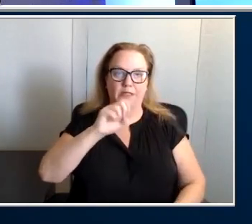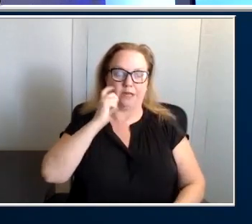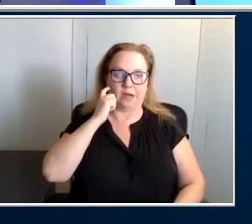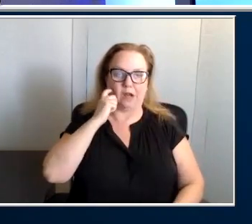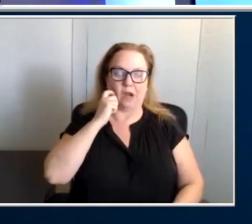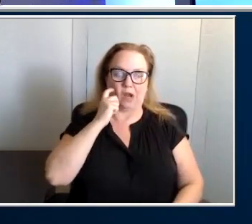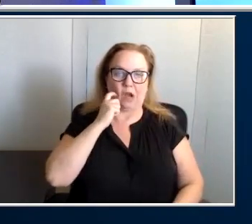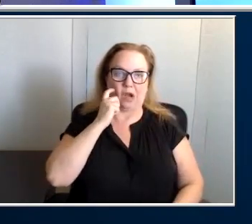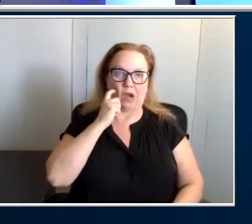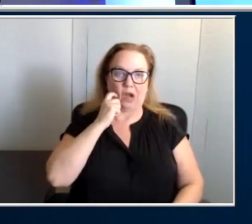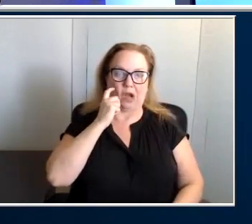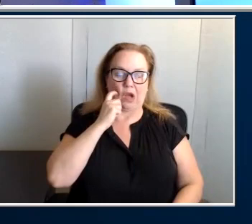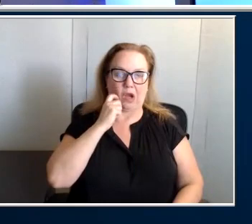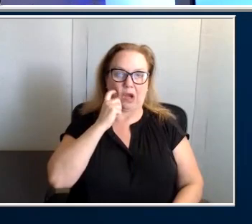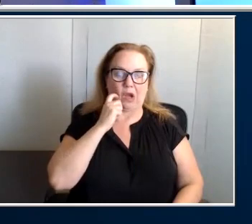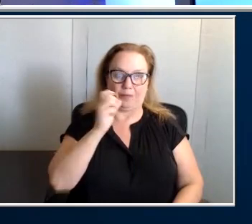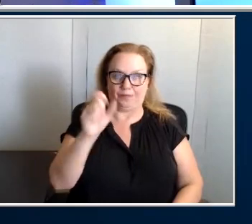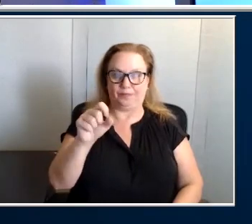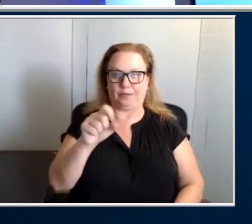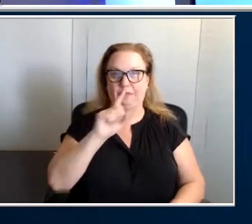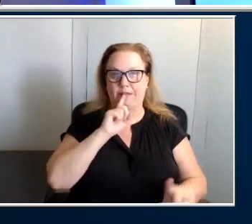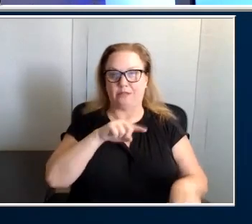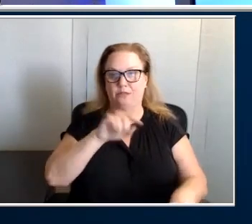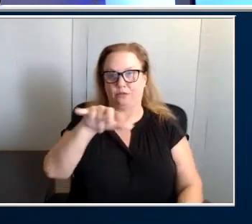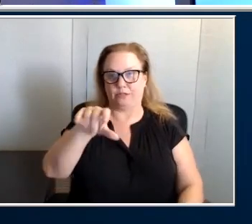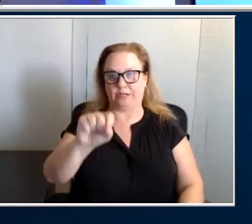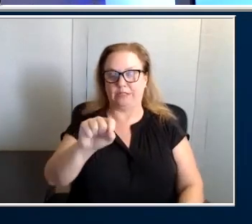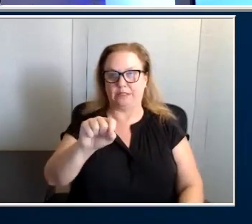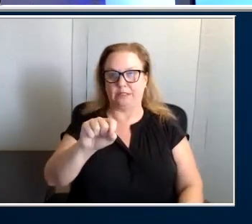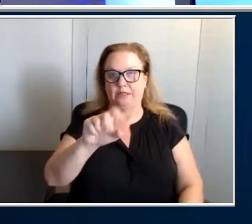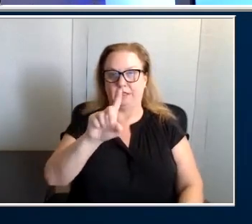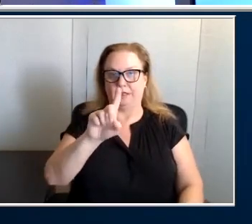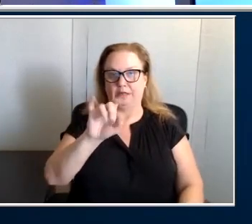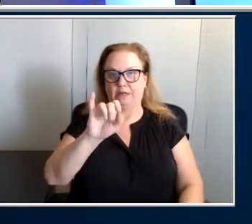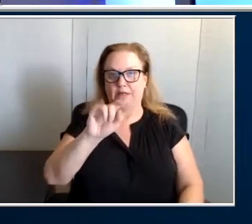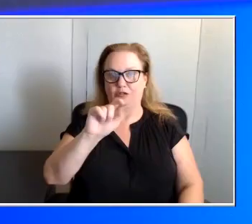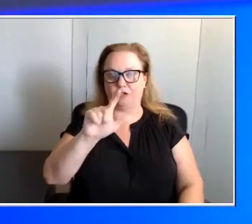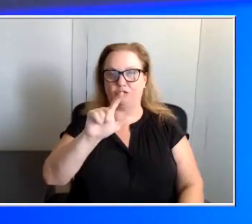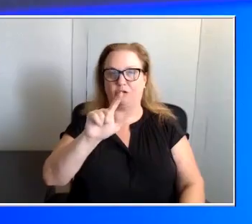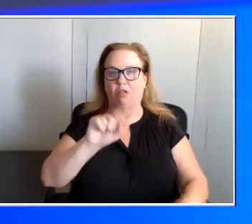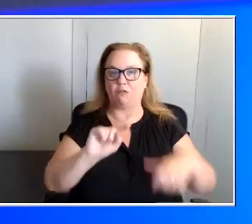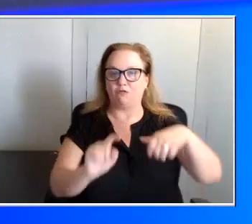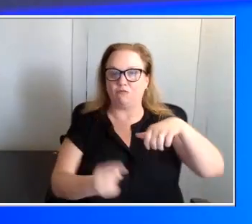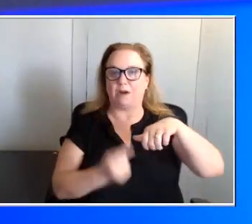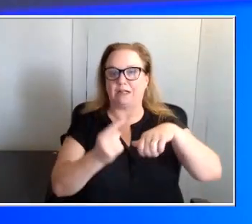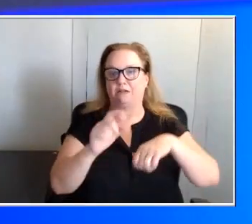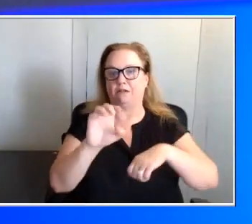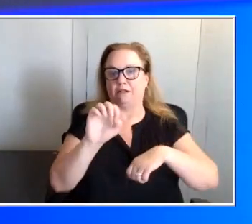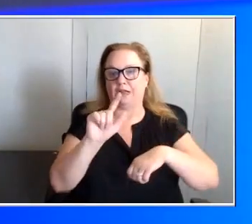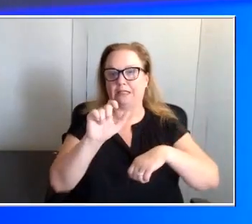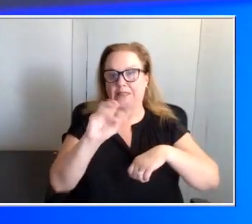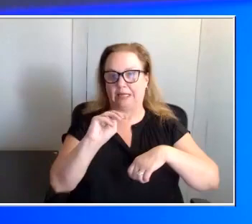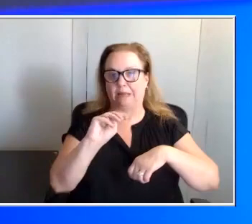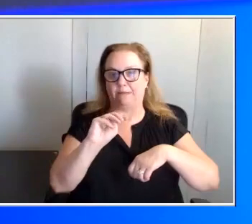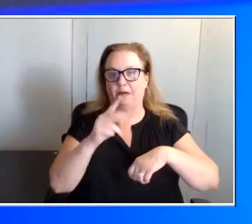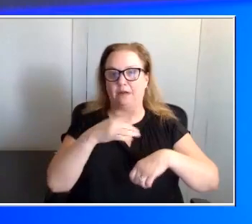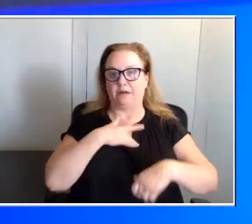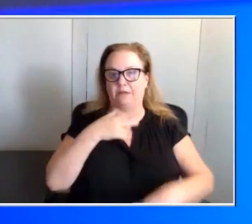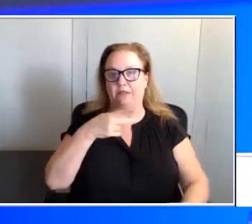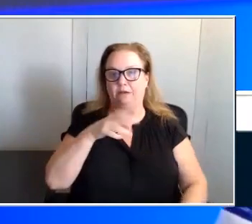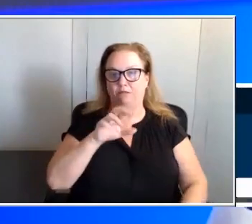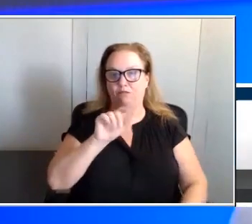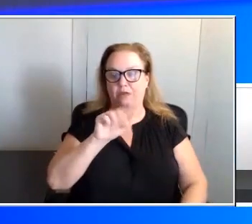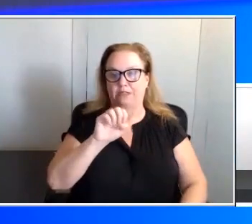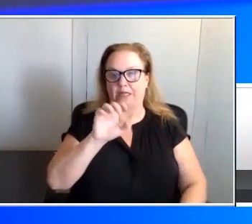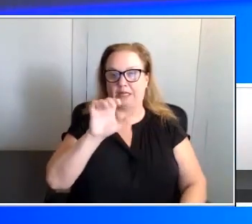I'll start. So, yeah, I think the answer is yes. The digital rectal exam to feel the prostate is still a very important part of prostate cancer